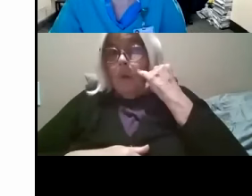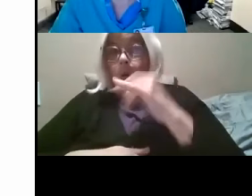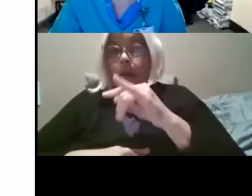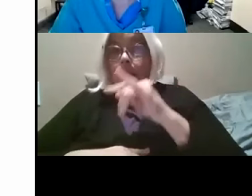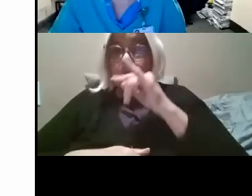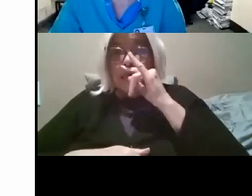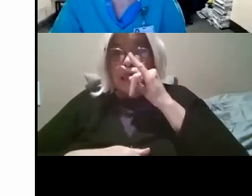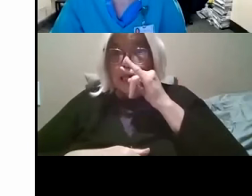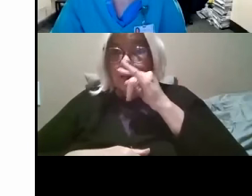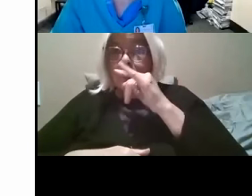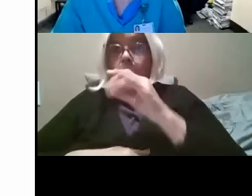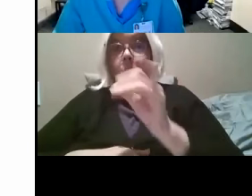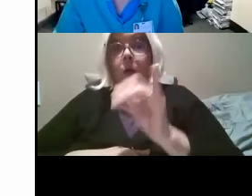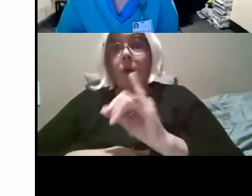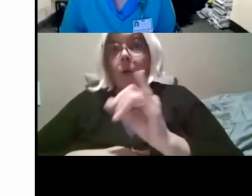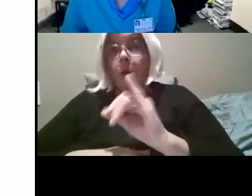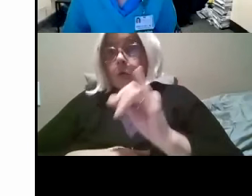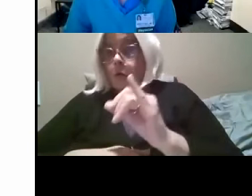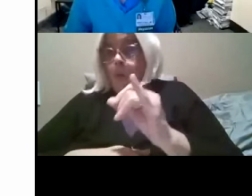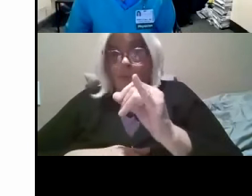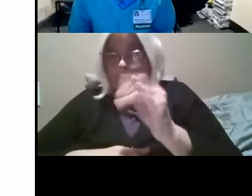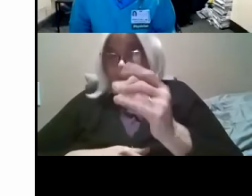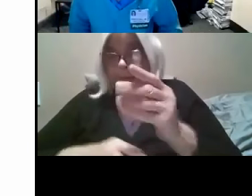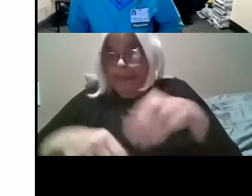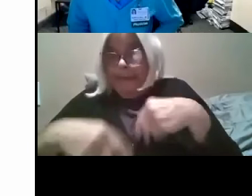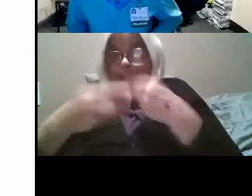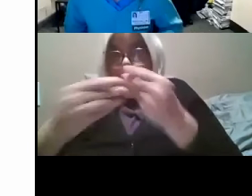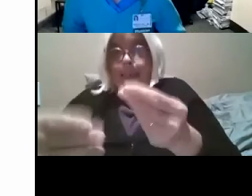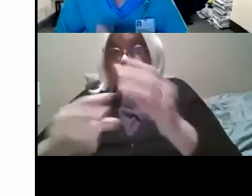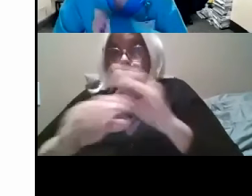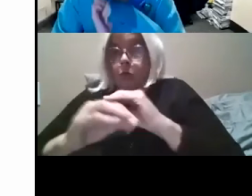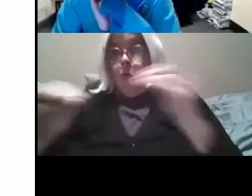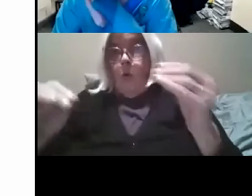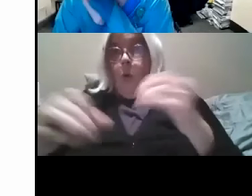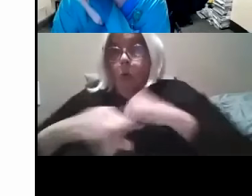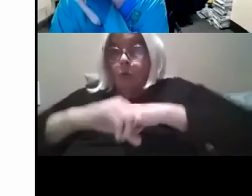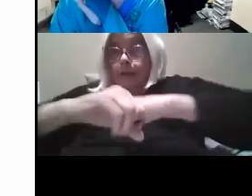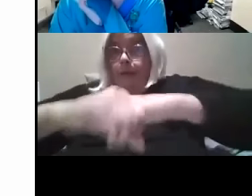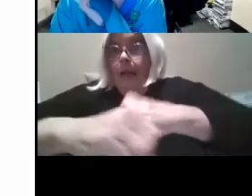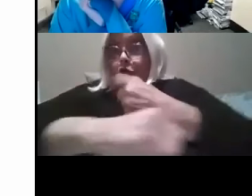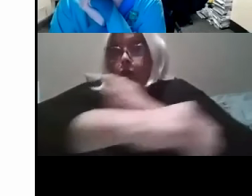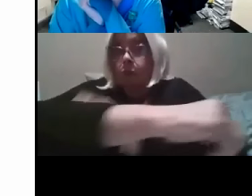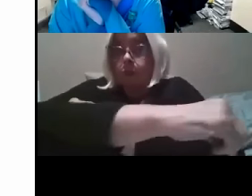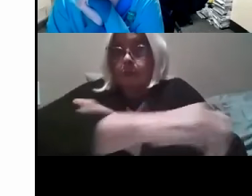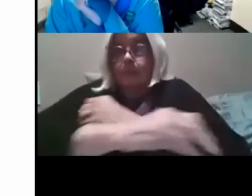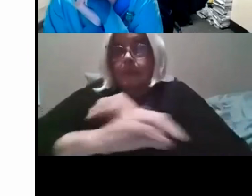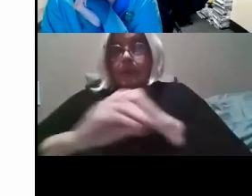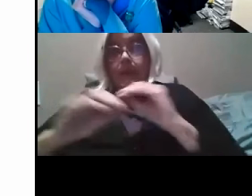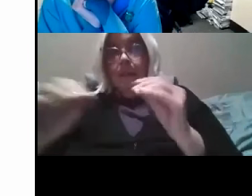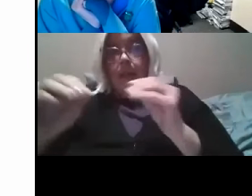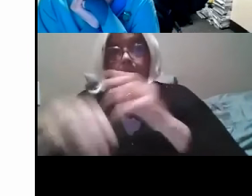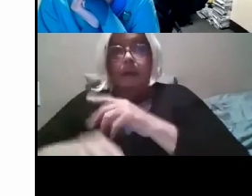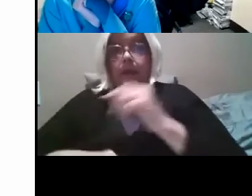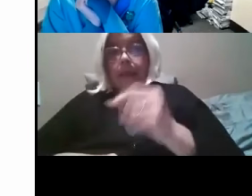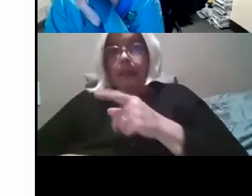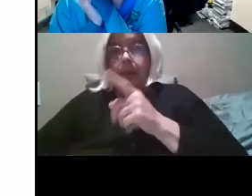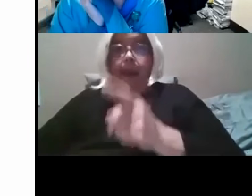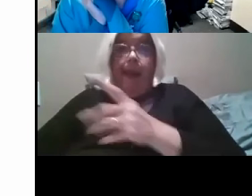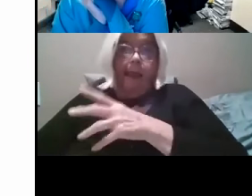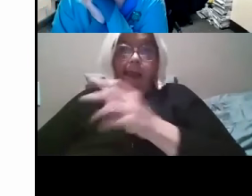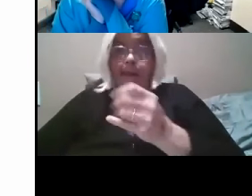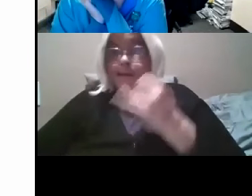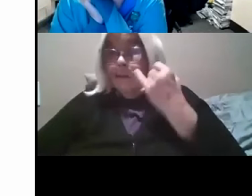study directors running this trial and asking a 5-year-old, so do you have a headache? And the 5-year-old's like, yeah, of course I have a headache.